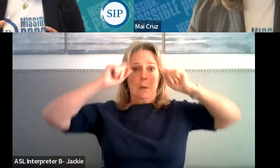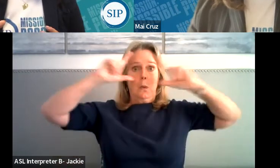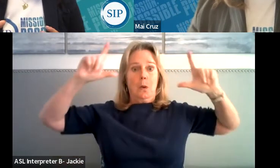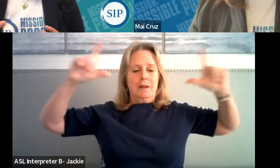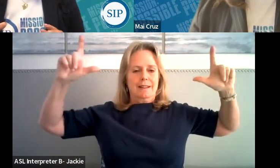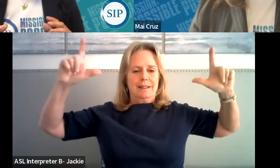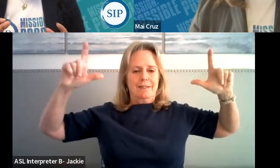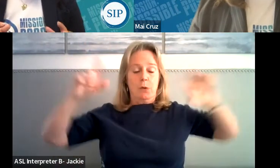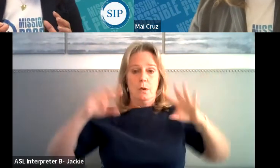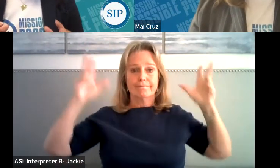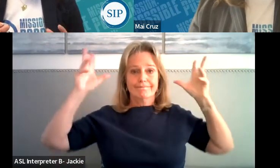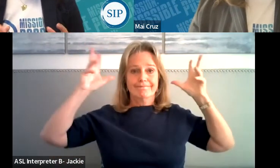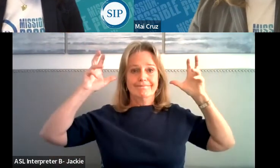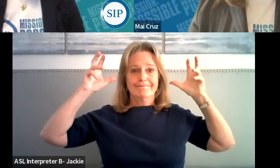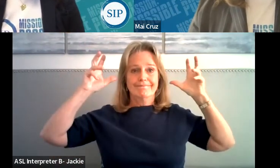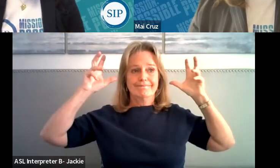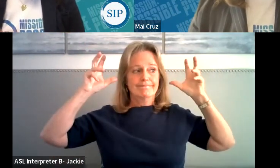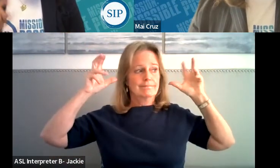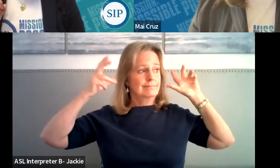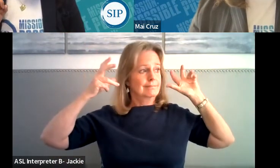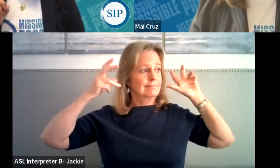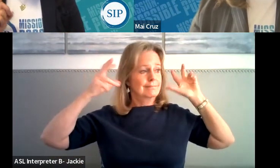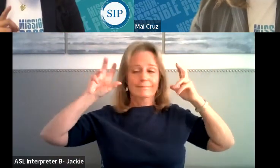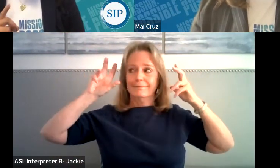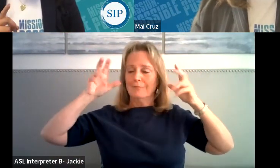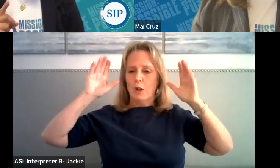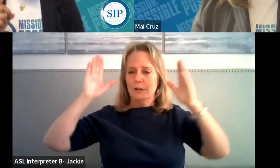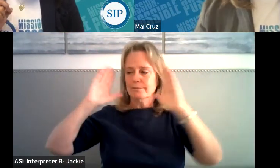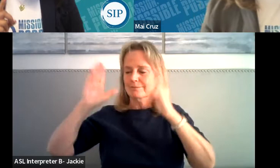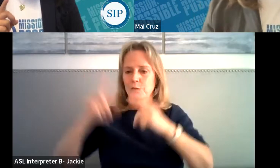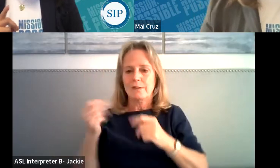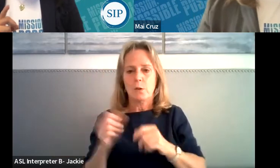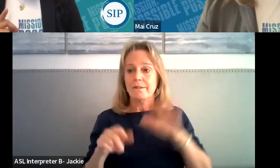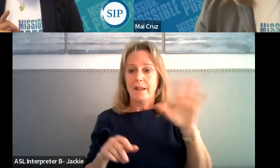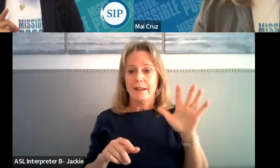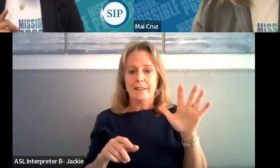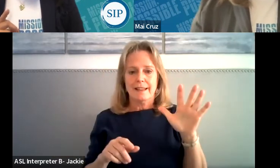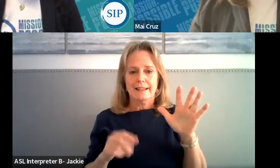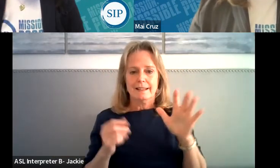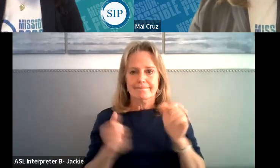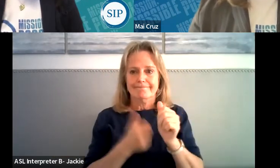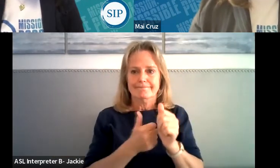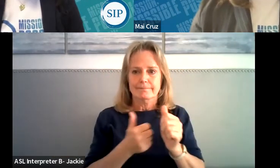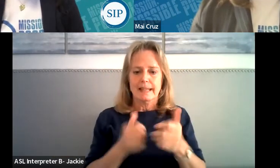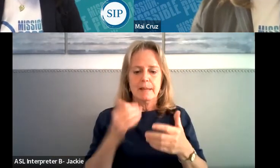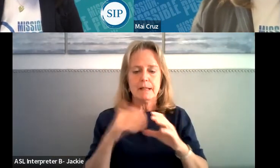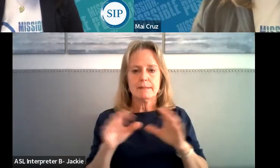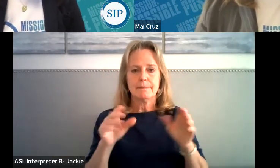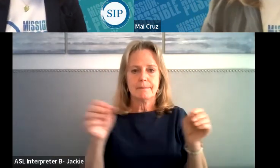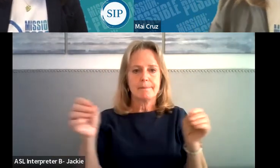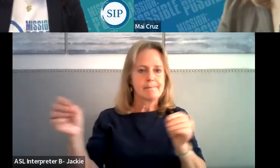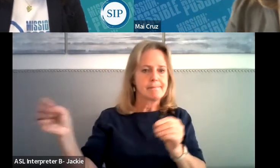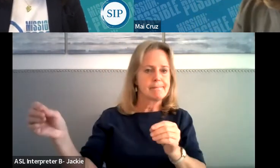I'm listening, but I'm all on call for whatever reason. Or are you 5? You got to keep up with your emails today. Which one are